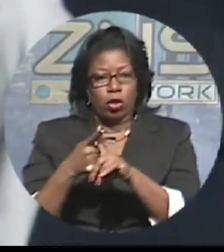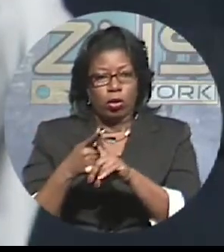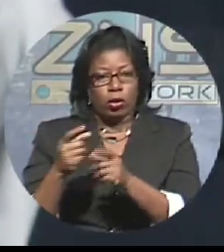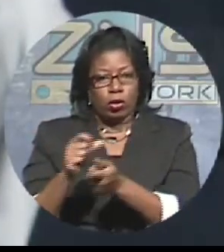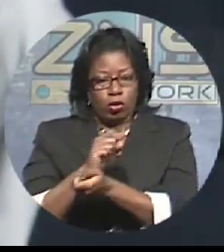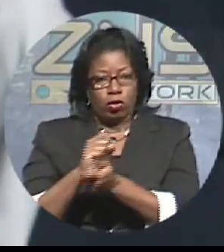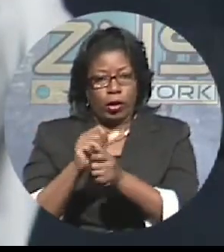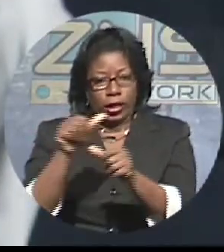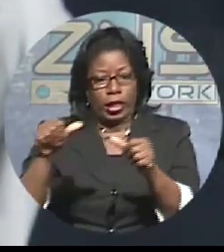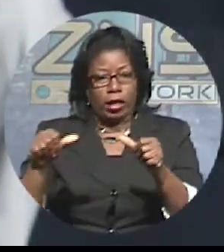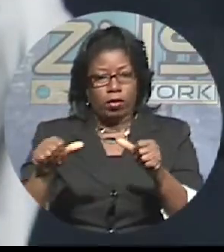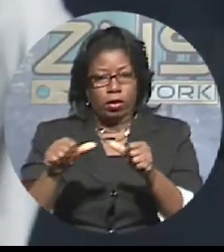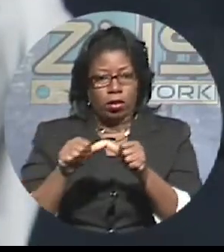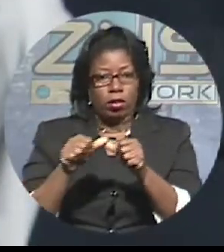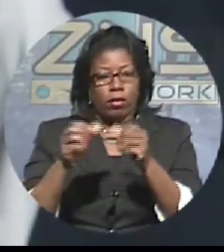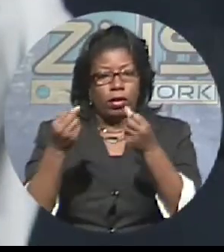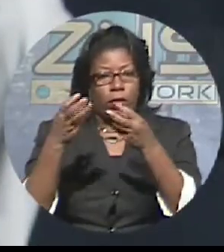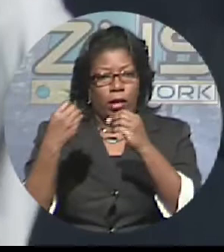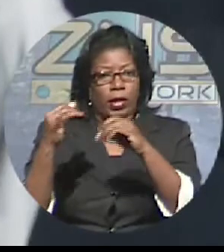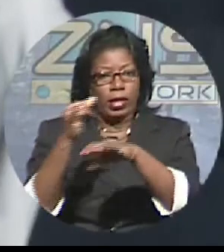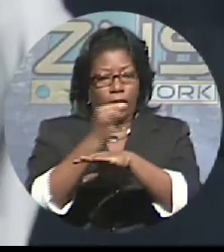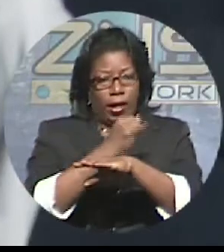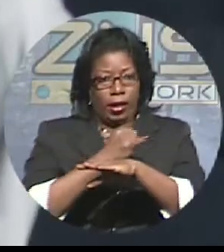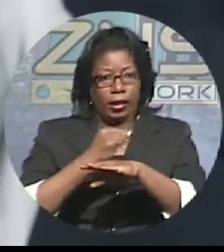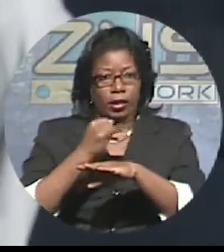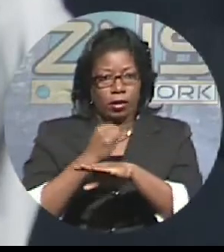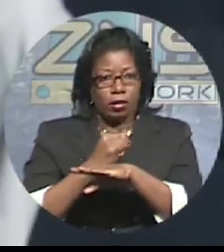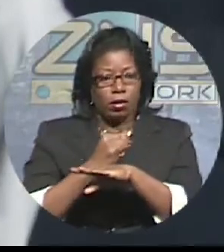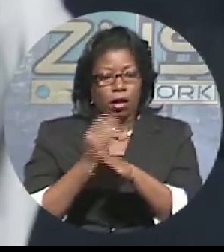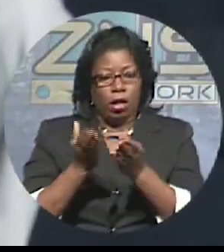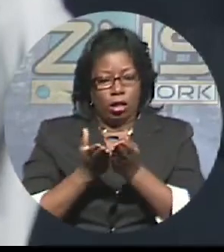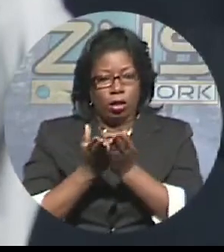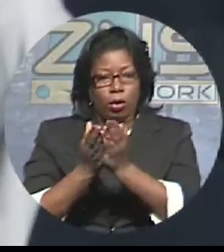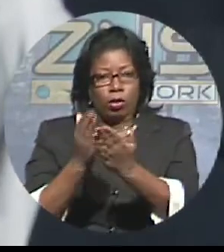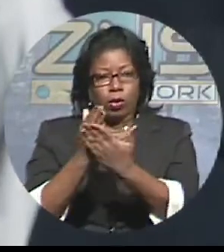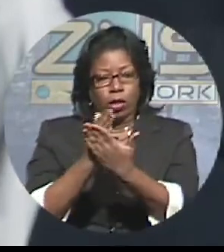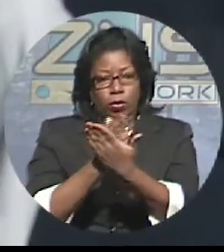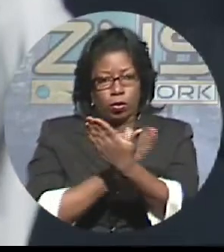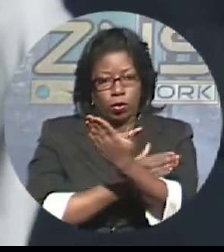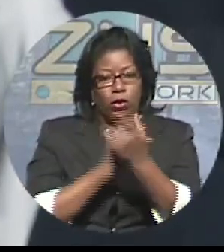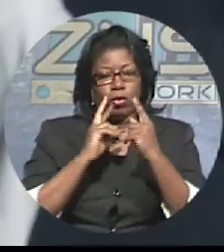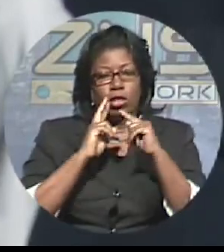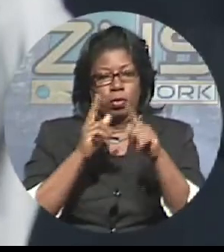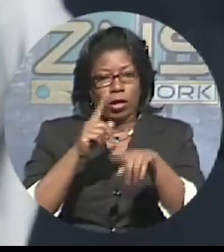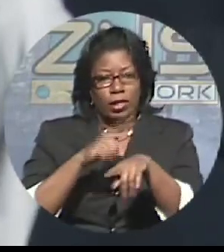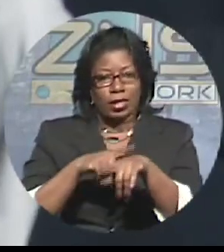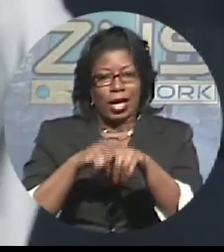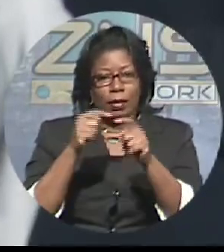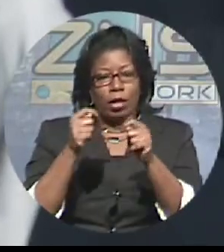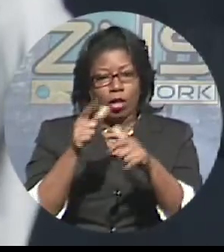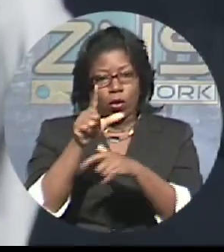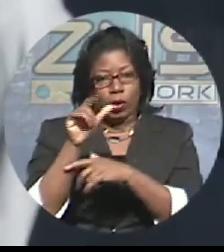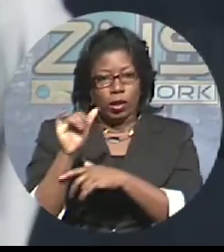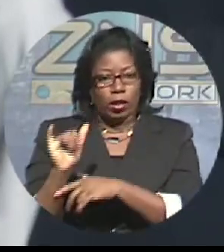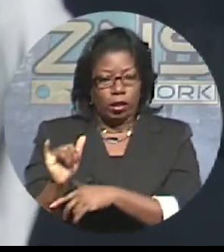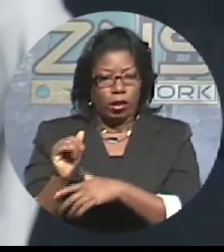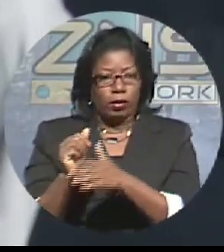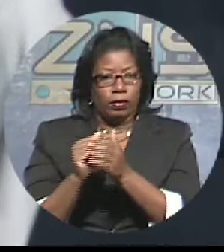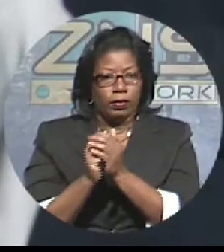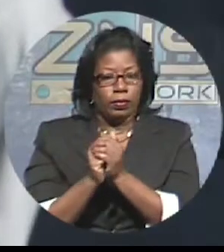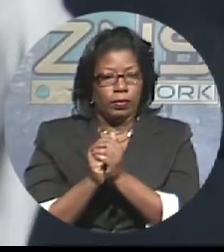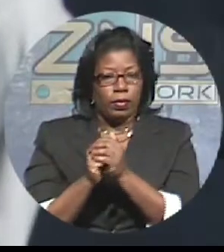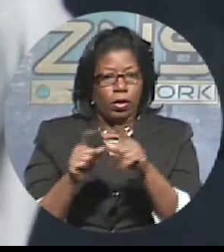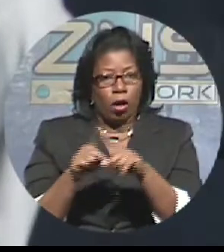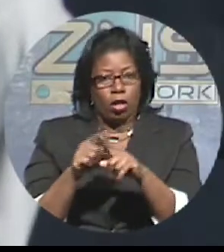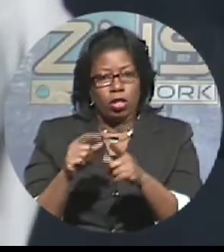archipelago. The acquisition of the vessels will also improve operational response time to maritime incidents and